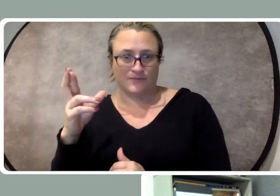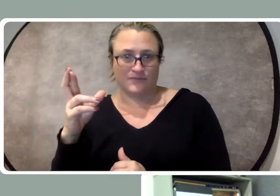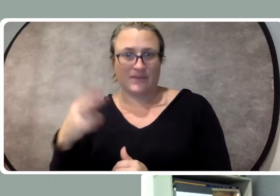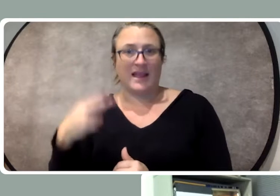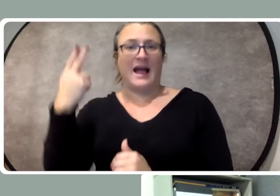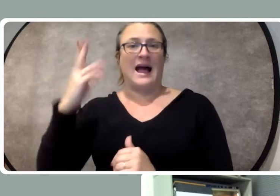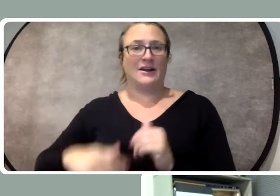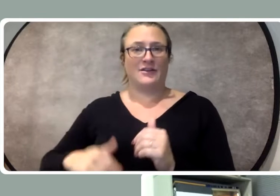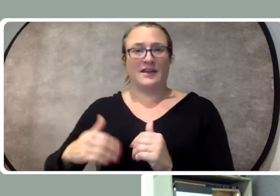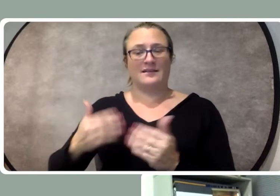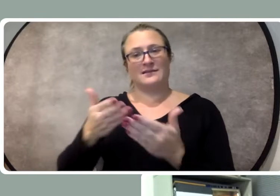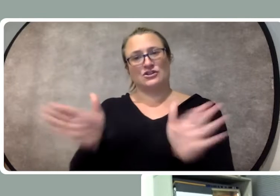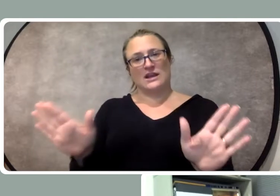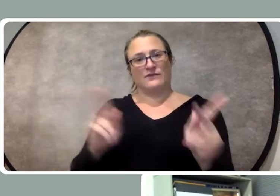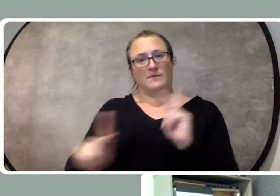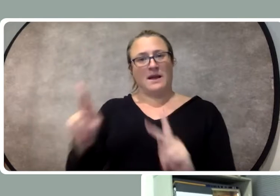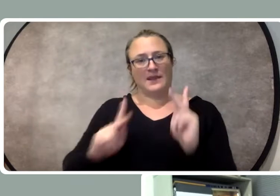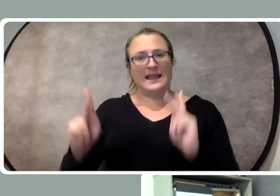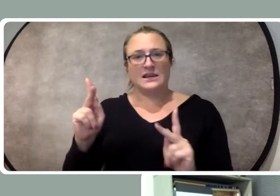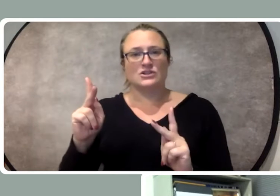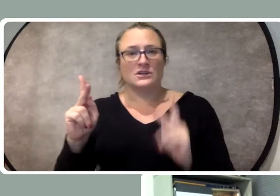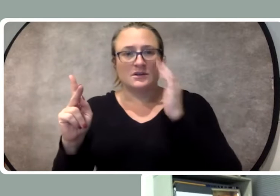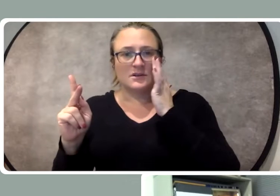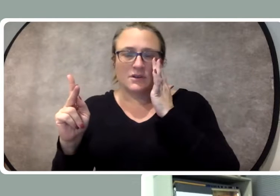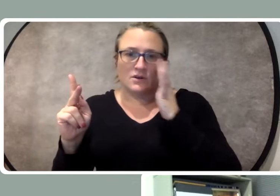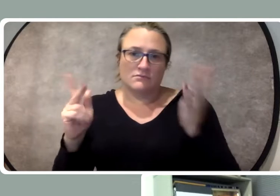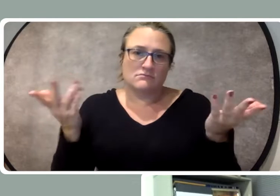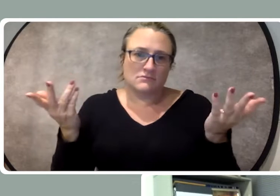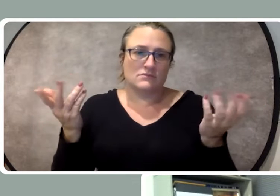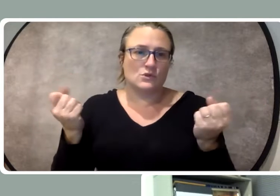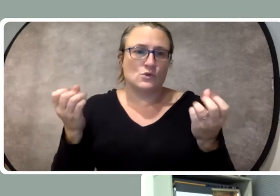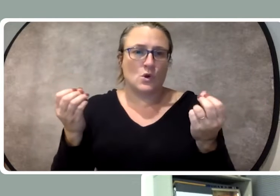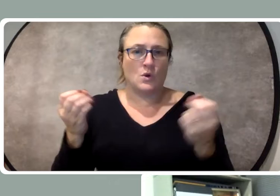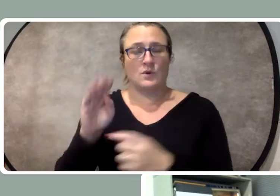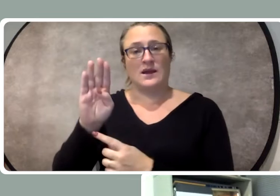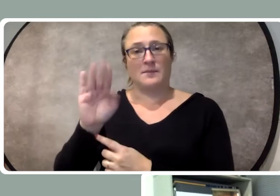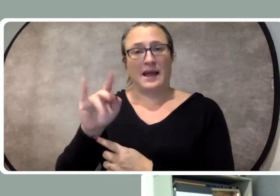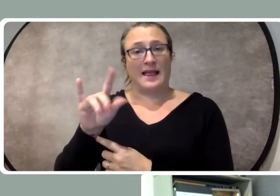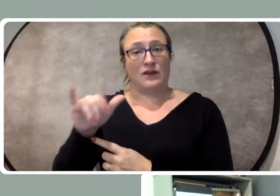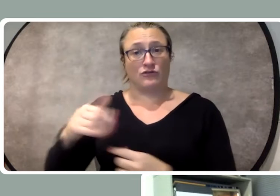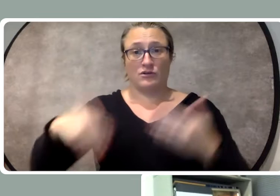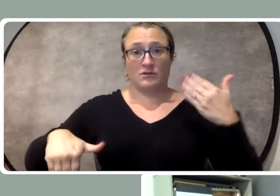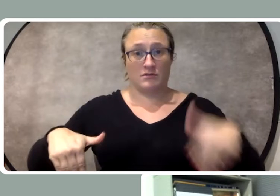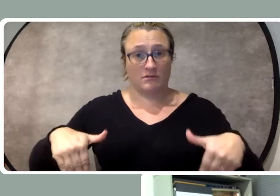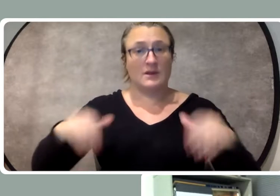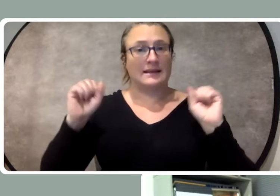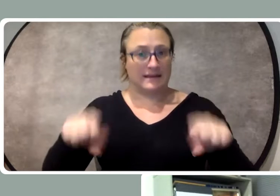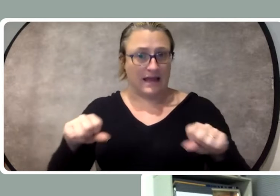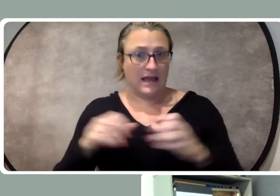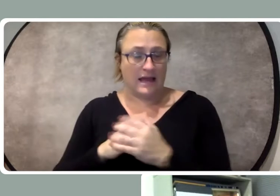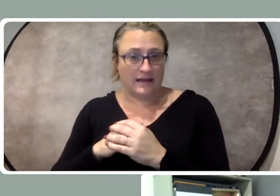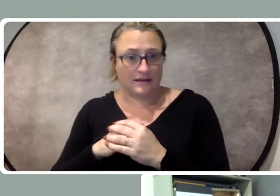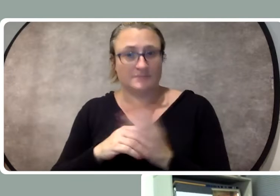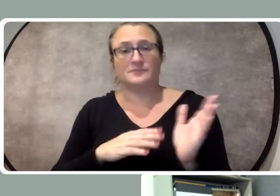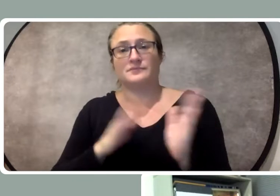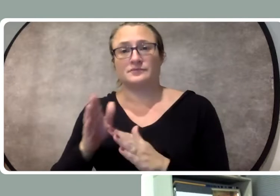general population or the population without these mutations. So bilateral mastectomies can be offered. Removing